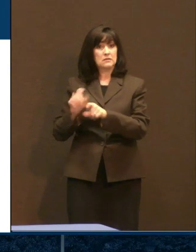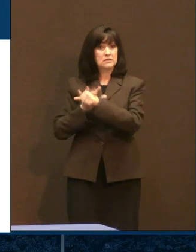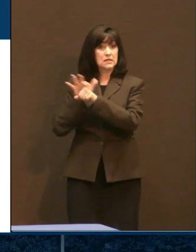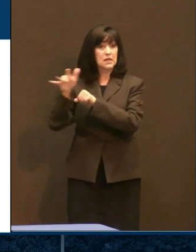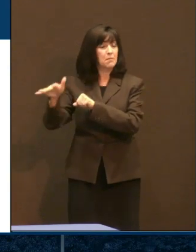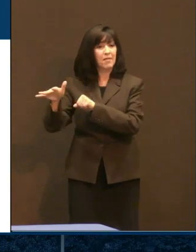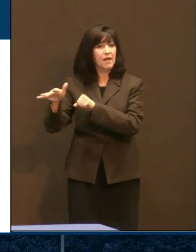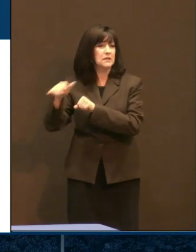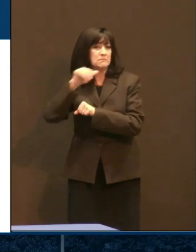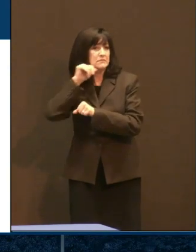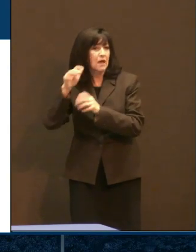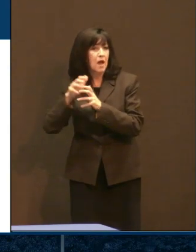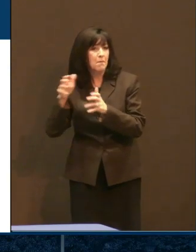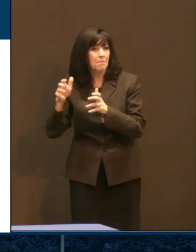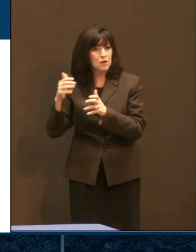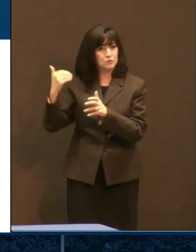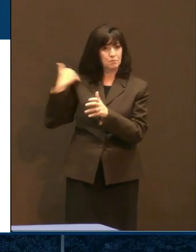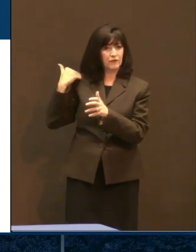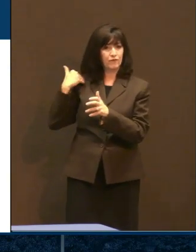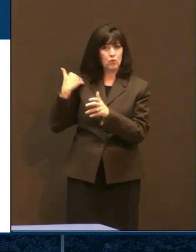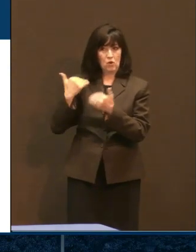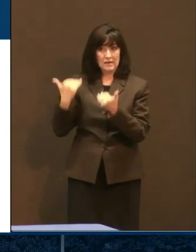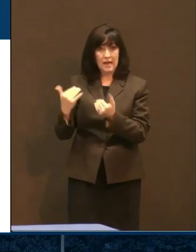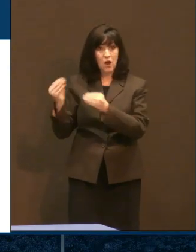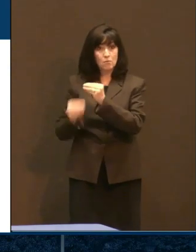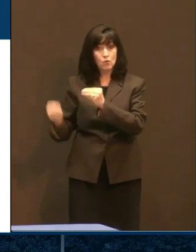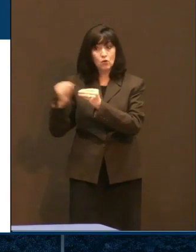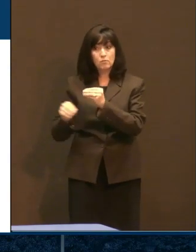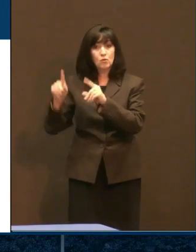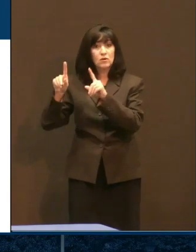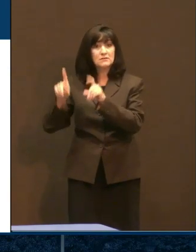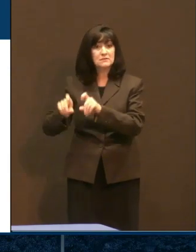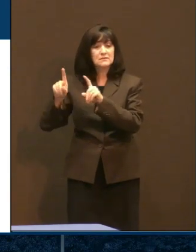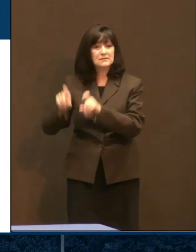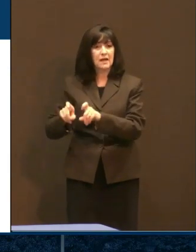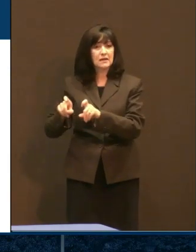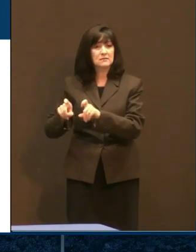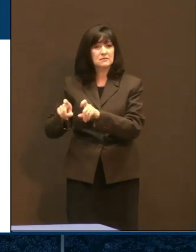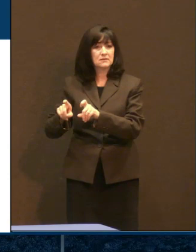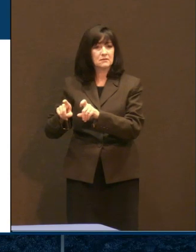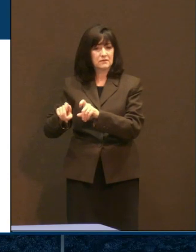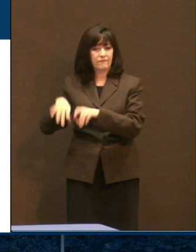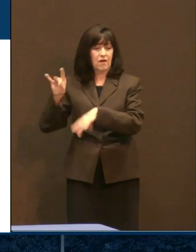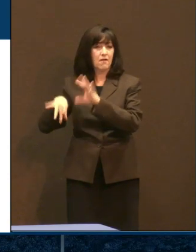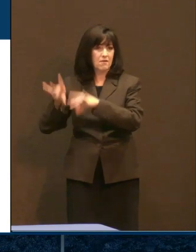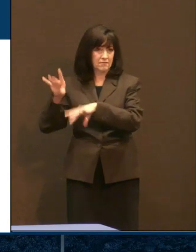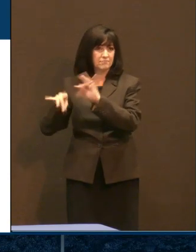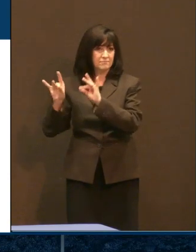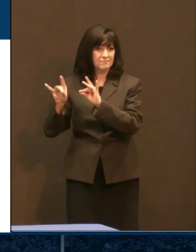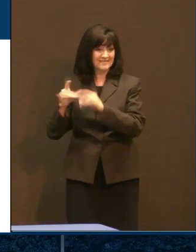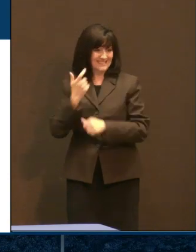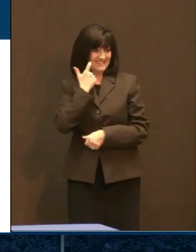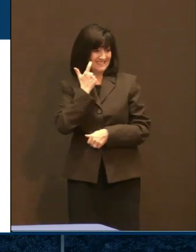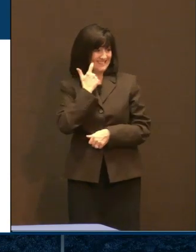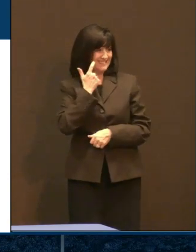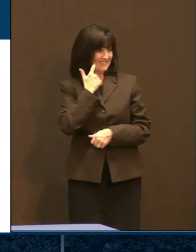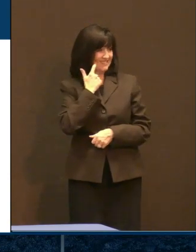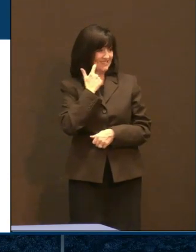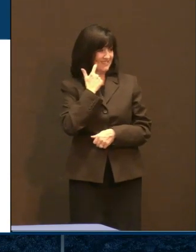cases in the other part of the state. But what we're going to see in the next 2 days, we just tested 1,000,